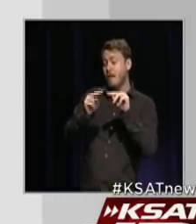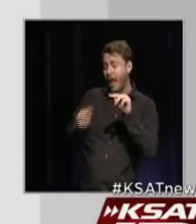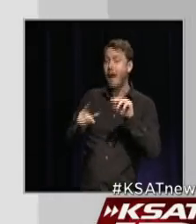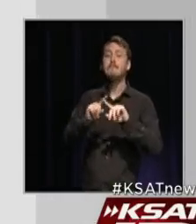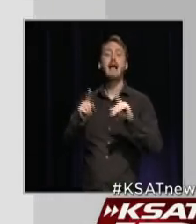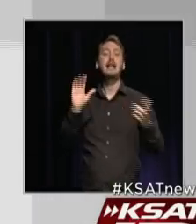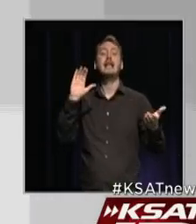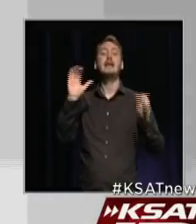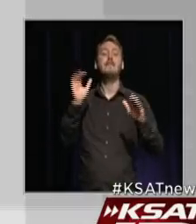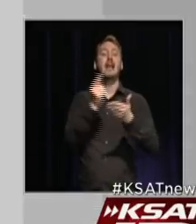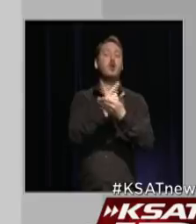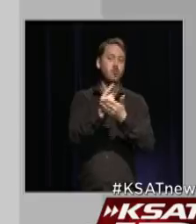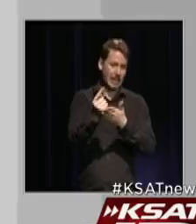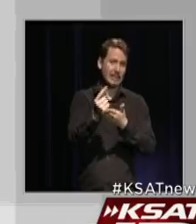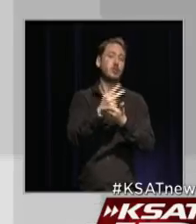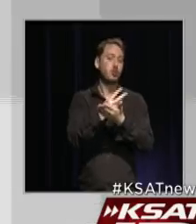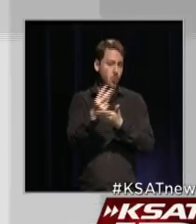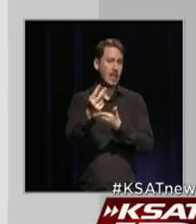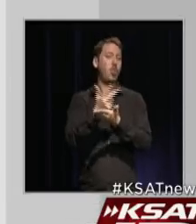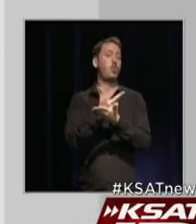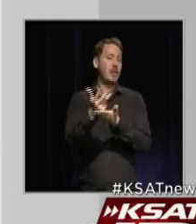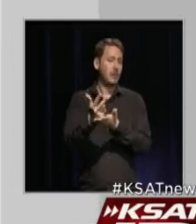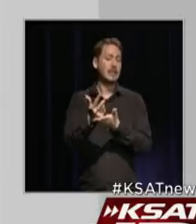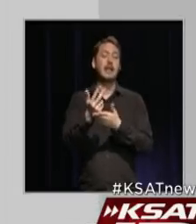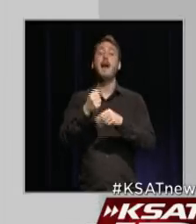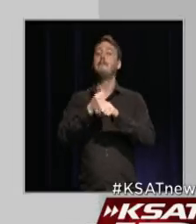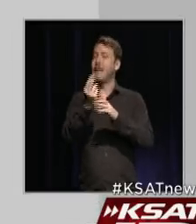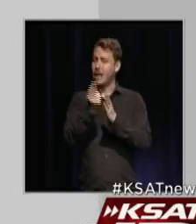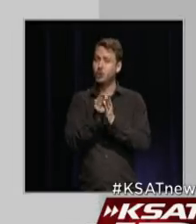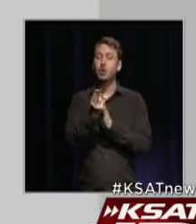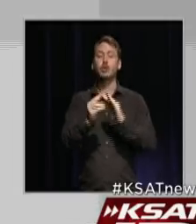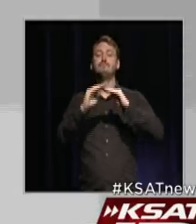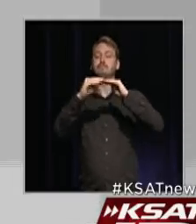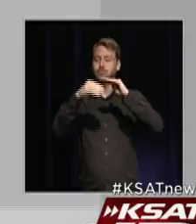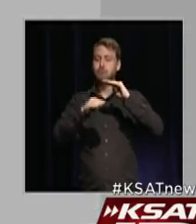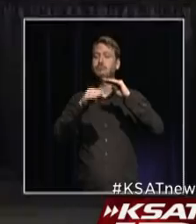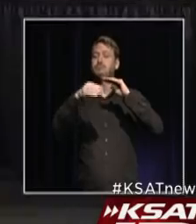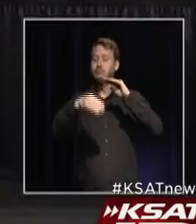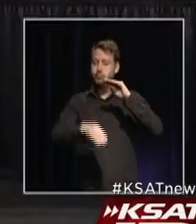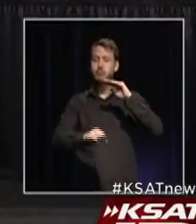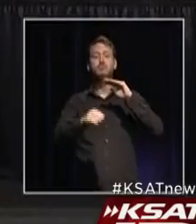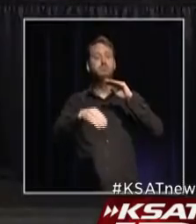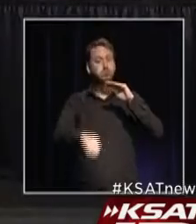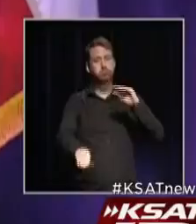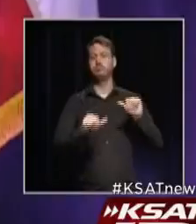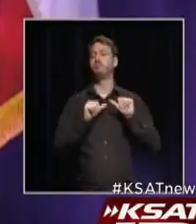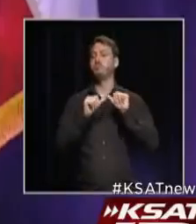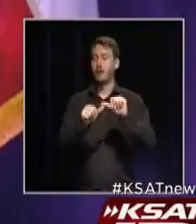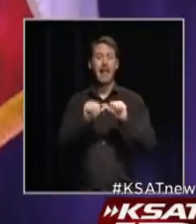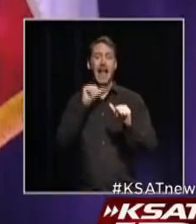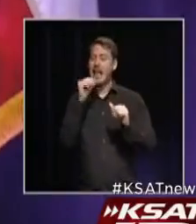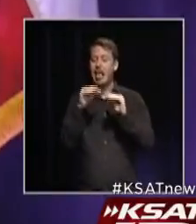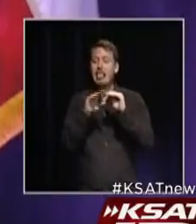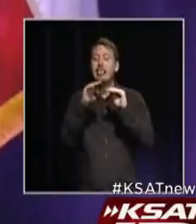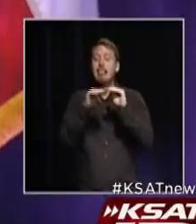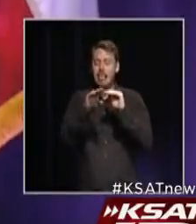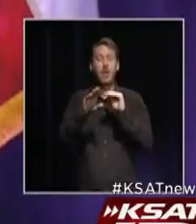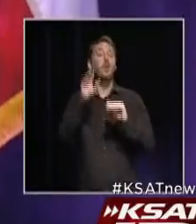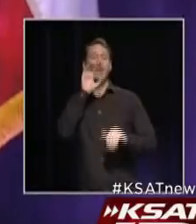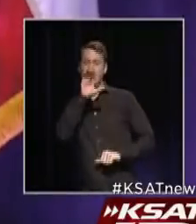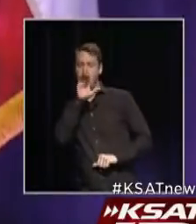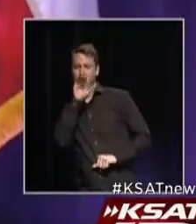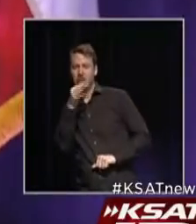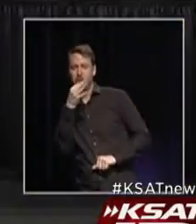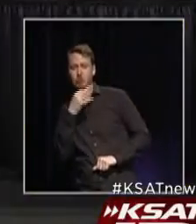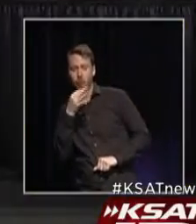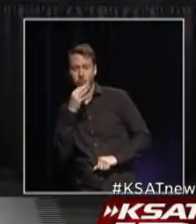of weeks to make sure that we're seeing things that aren't just aberrations from day to day. So we'll be watching these numbers over the next couple of days. Let me turn it